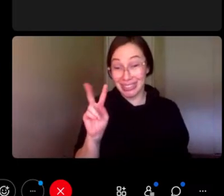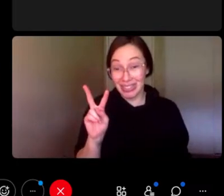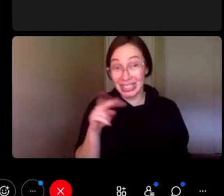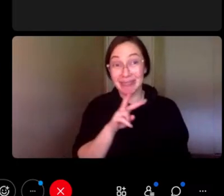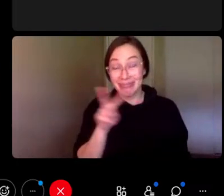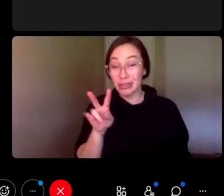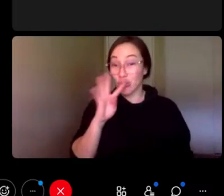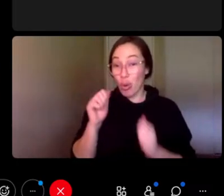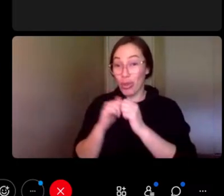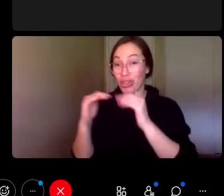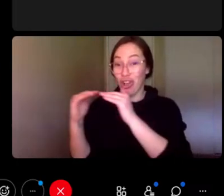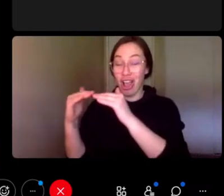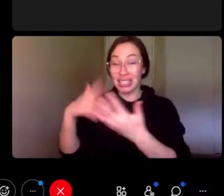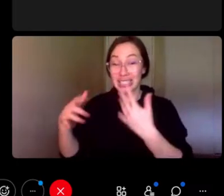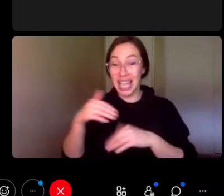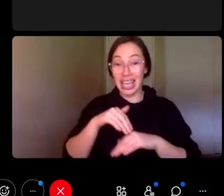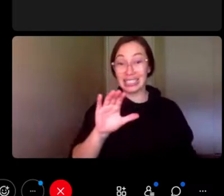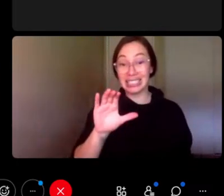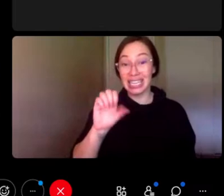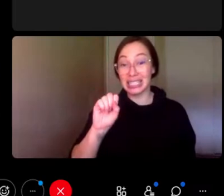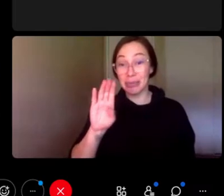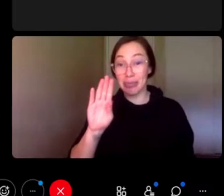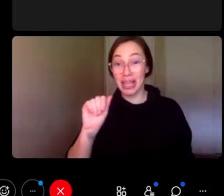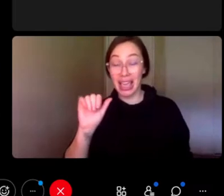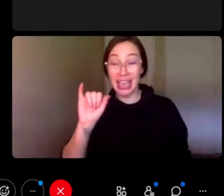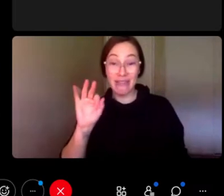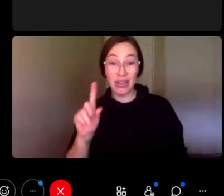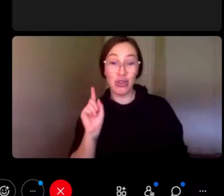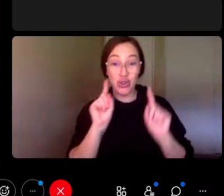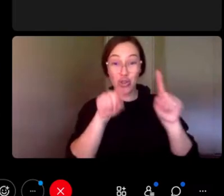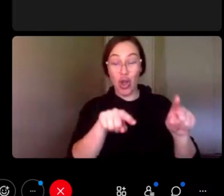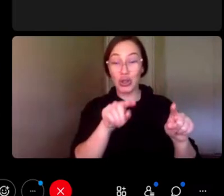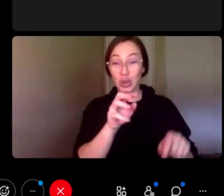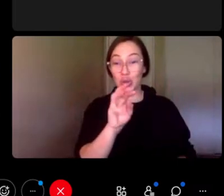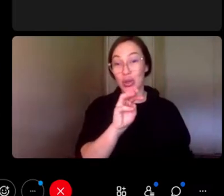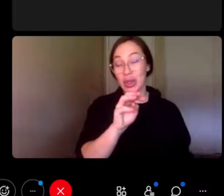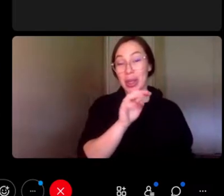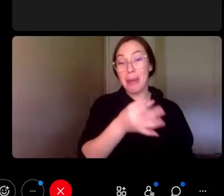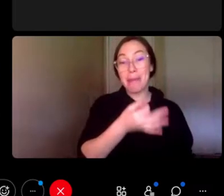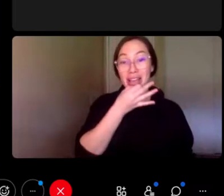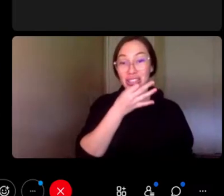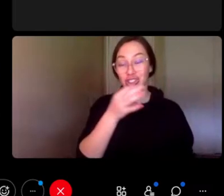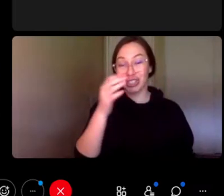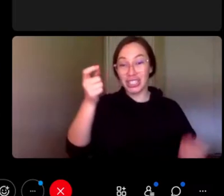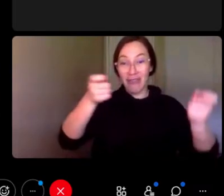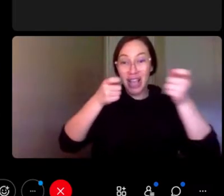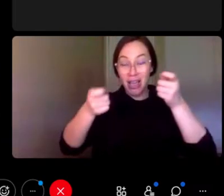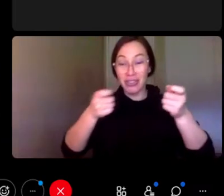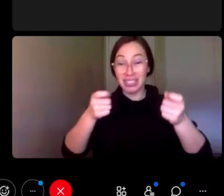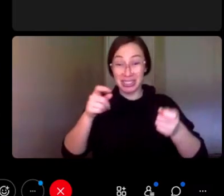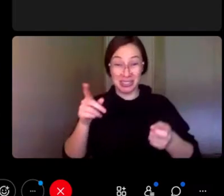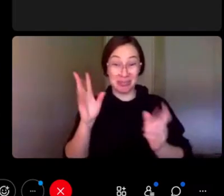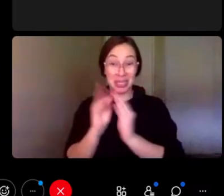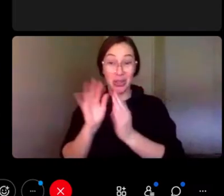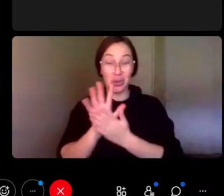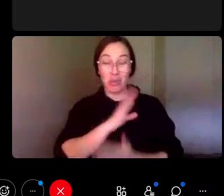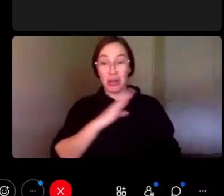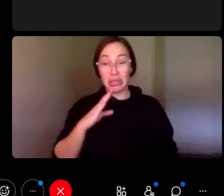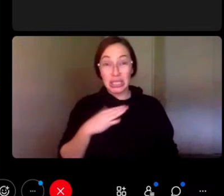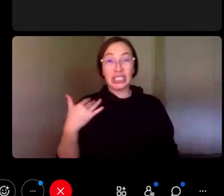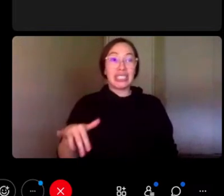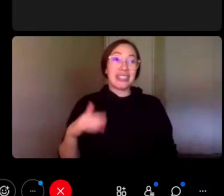talk to your colleagues at CSBA. If you go to Masters in Governance, you hear the stories of school boards that are just maybe they've